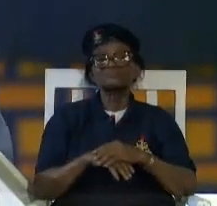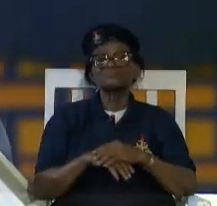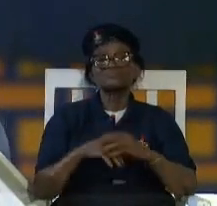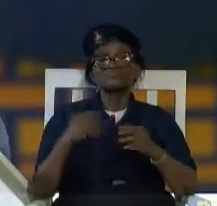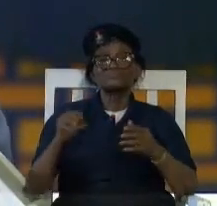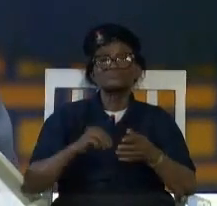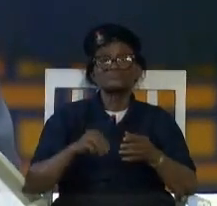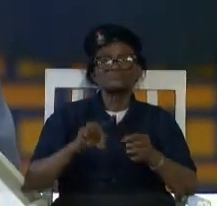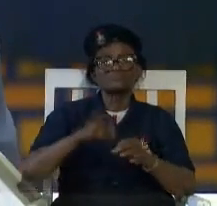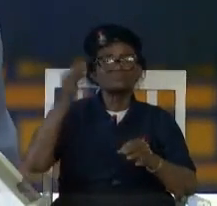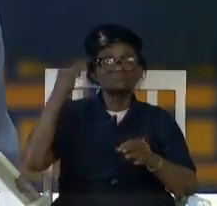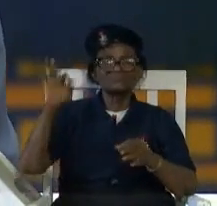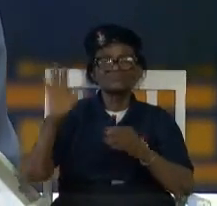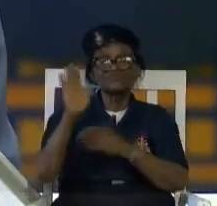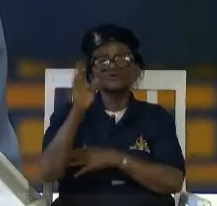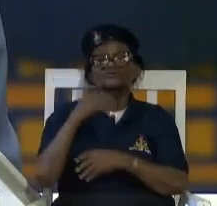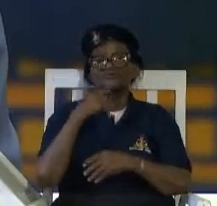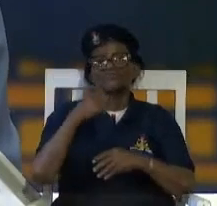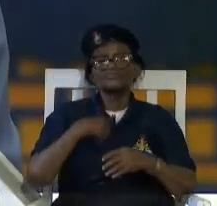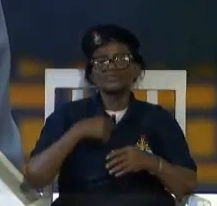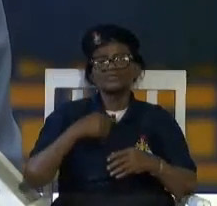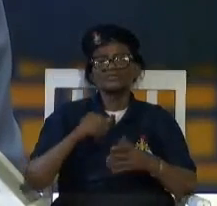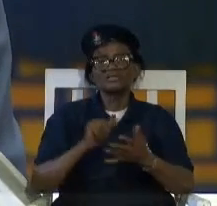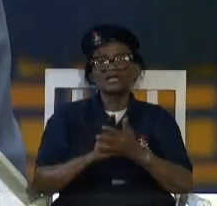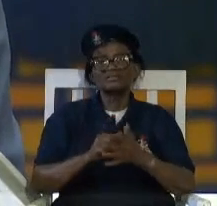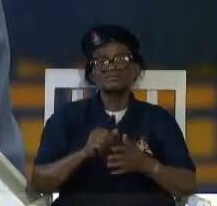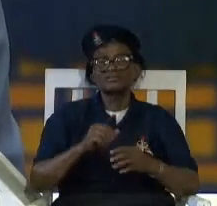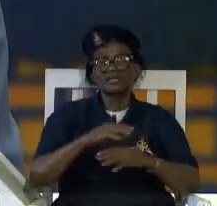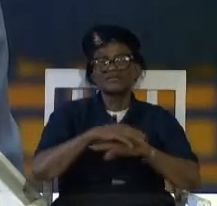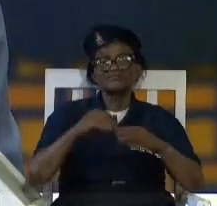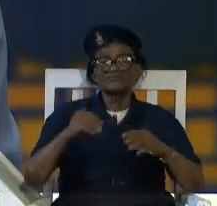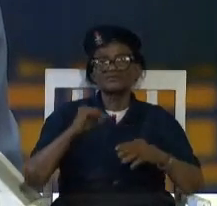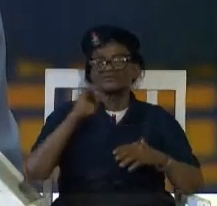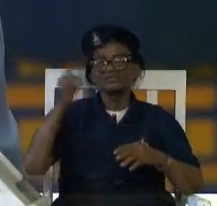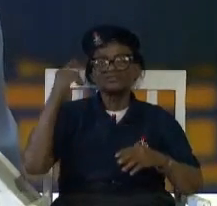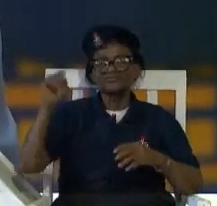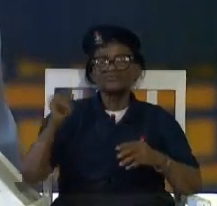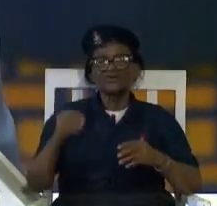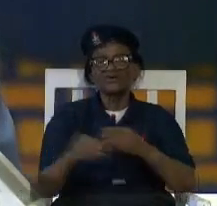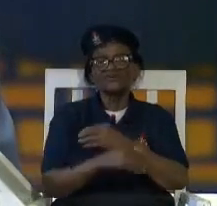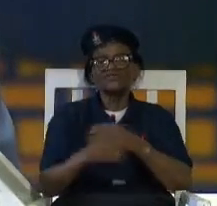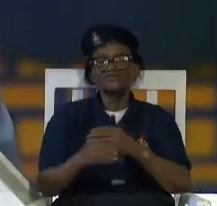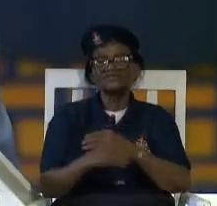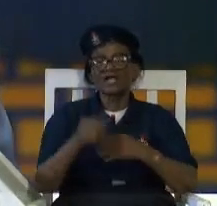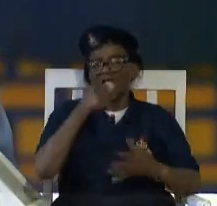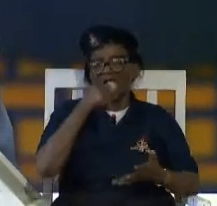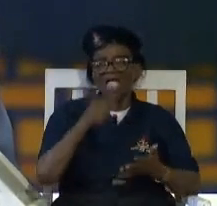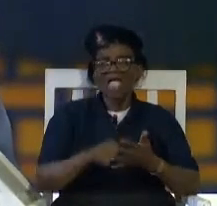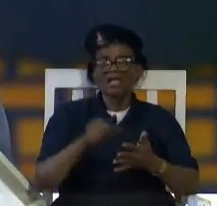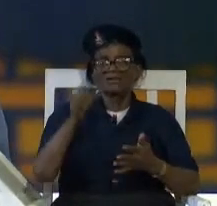And the Spirit of God said to me, that envelope is for official letters,